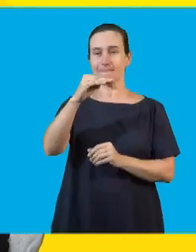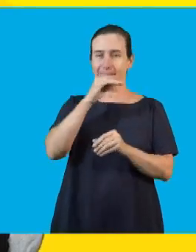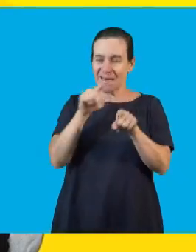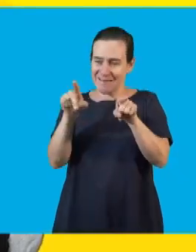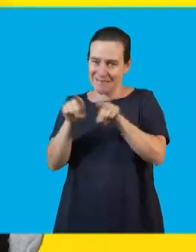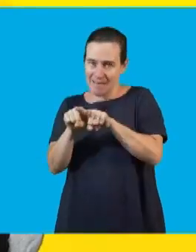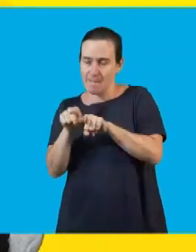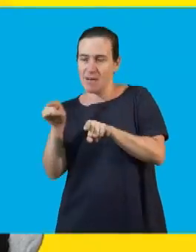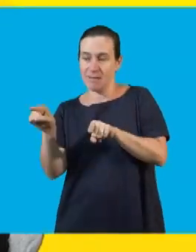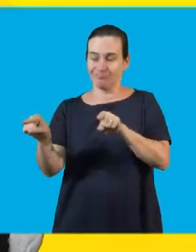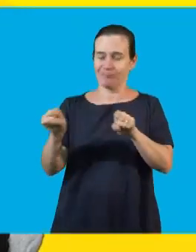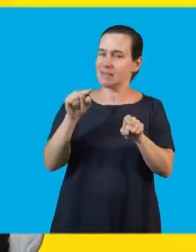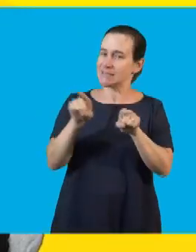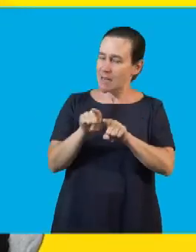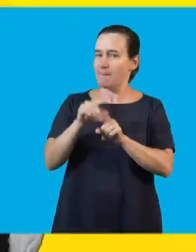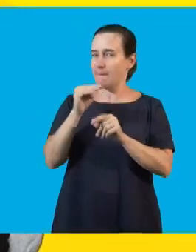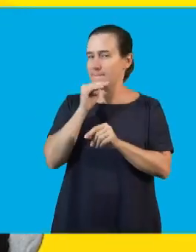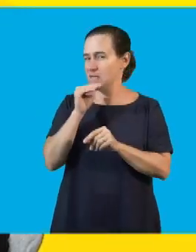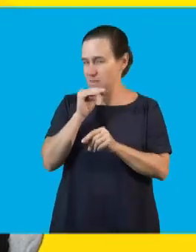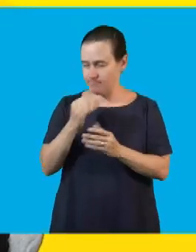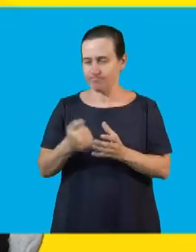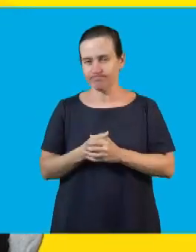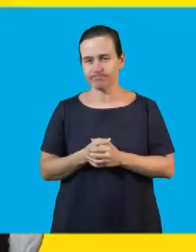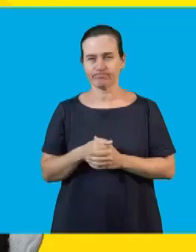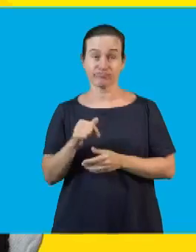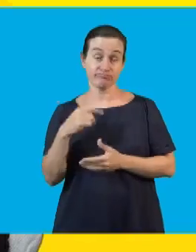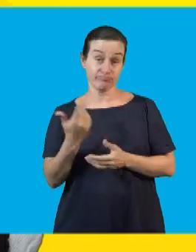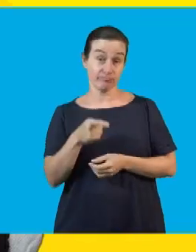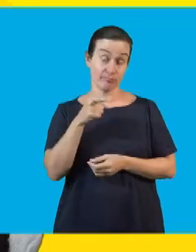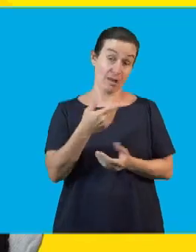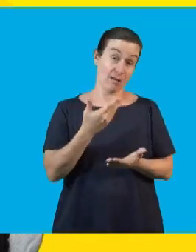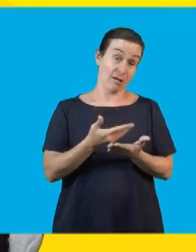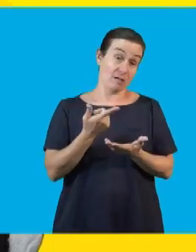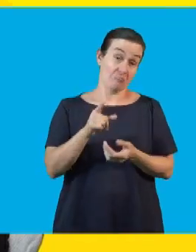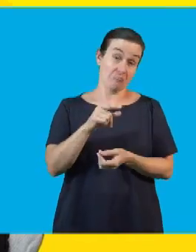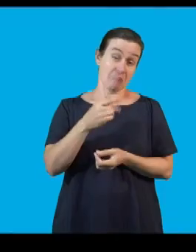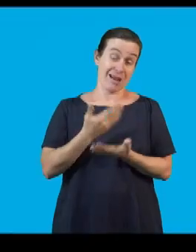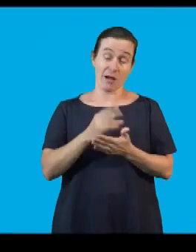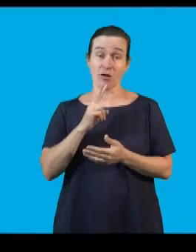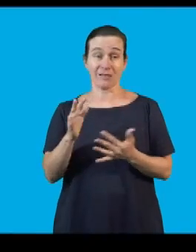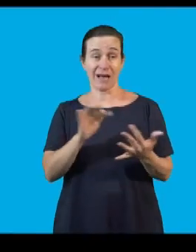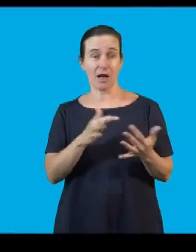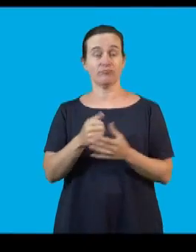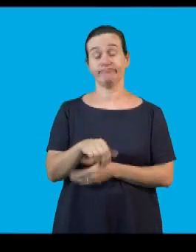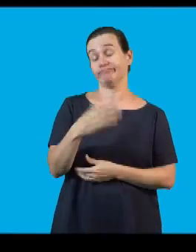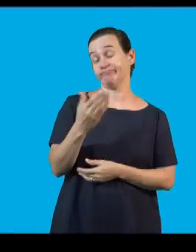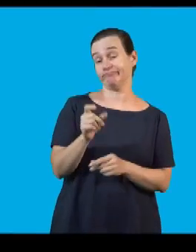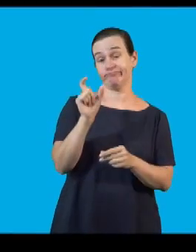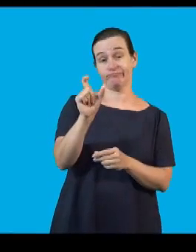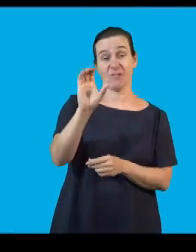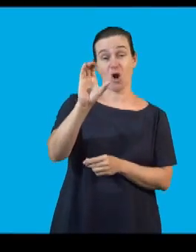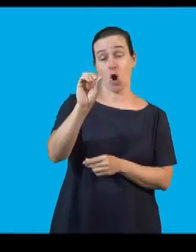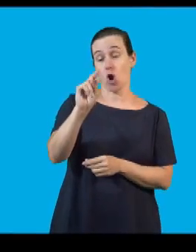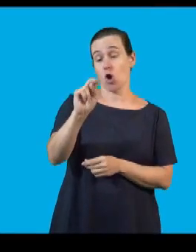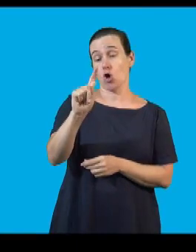the team playing against me. So let's look at the options they've given in the responses. It says it's a